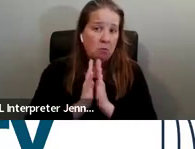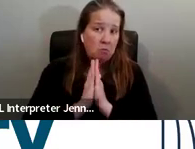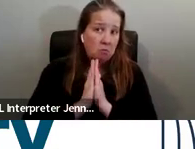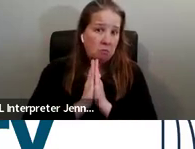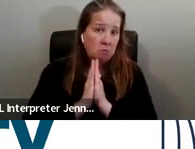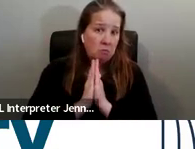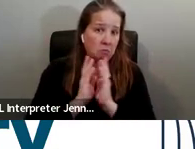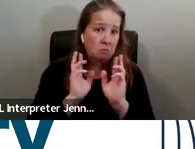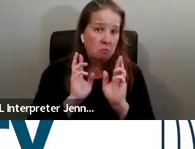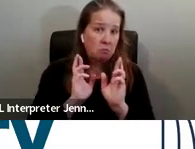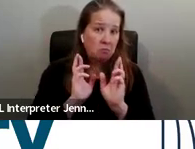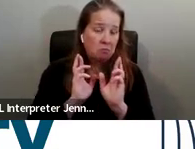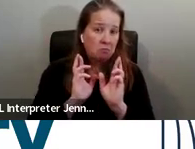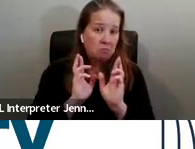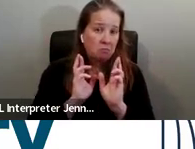Okay.